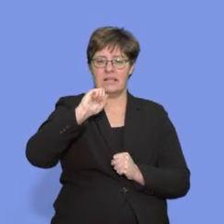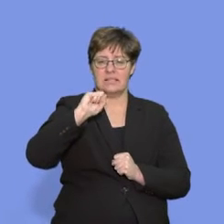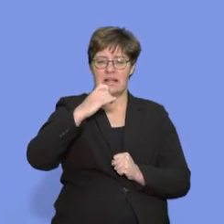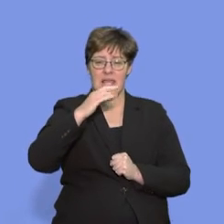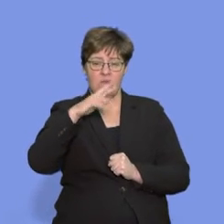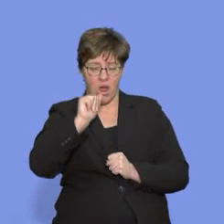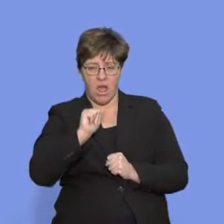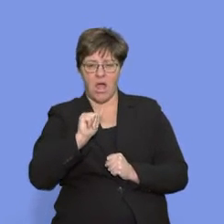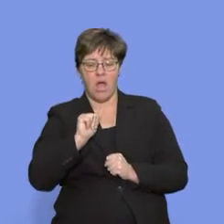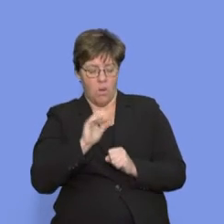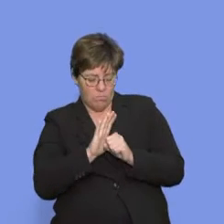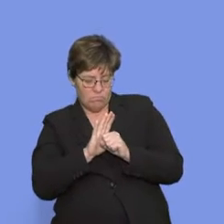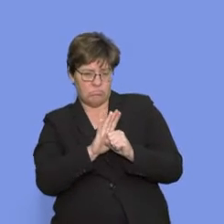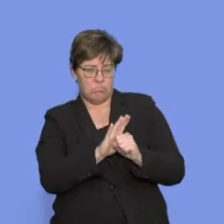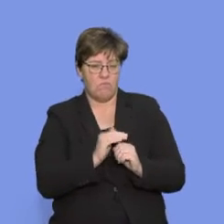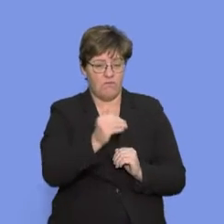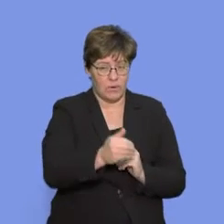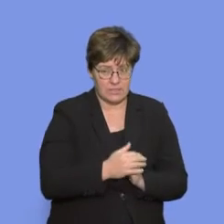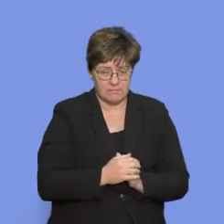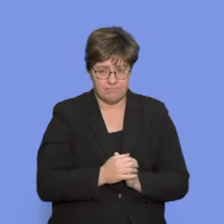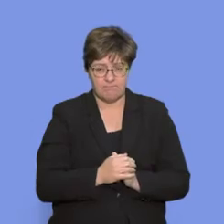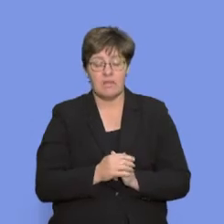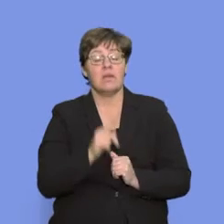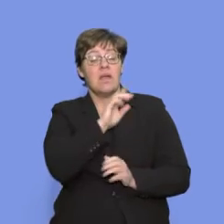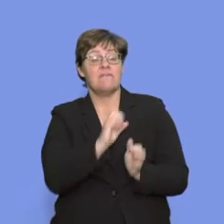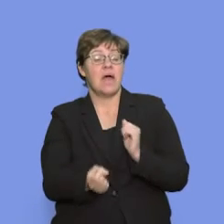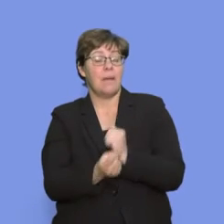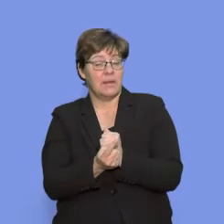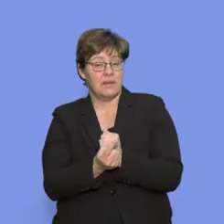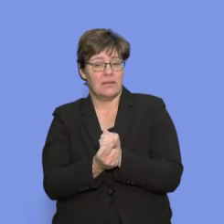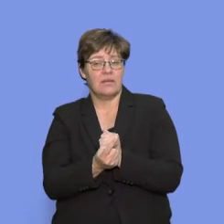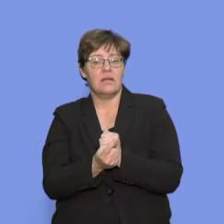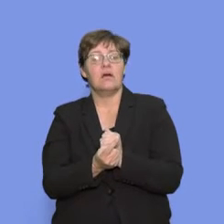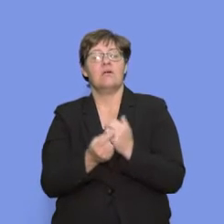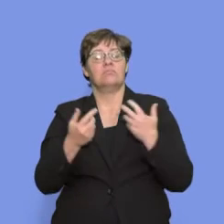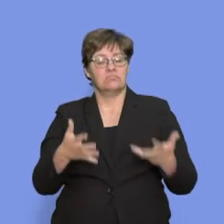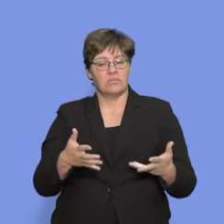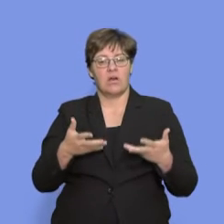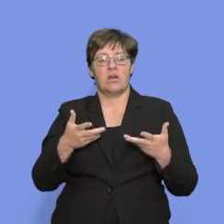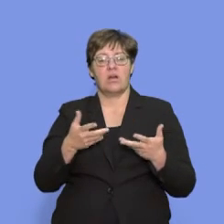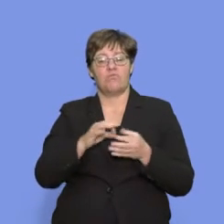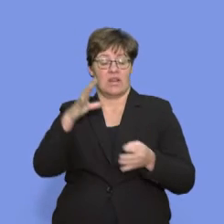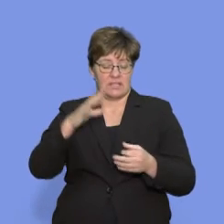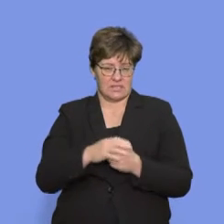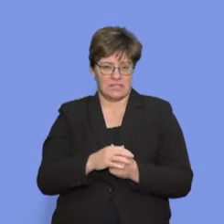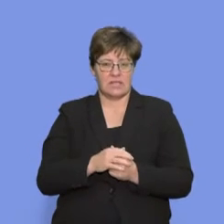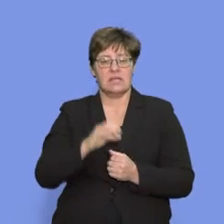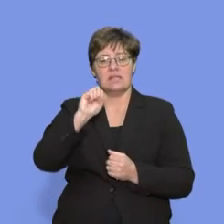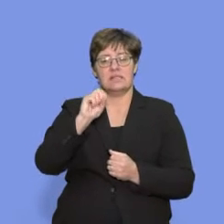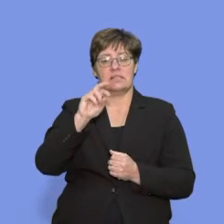1, right? And when that happens, this tension here is released and your suspensory ligaments are now